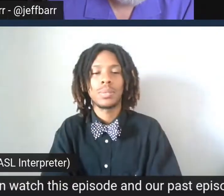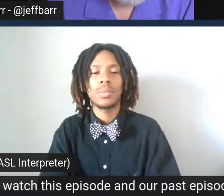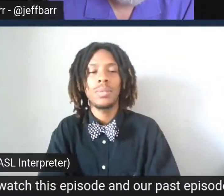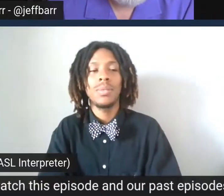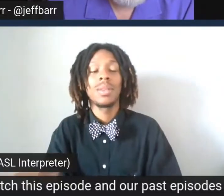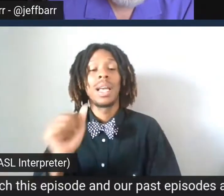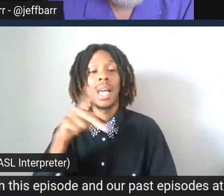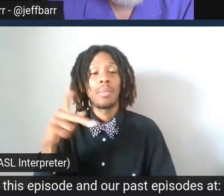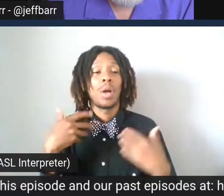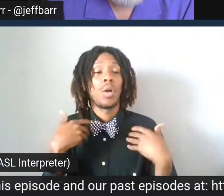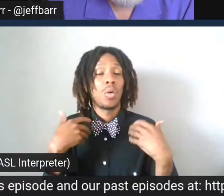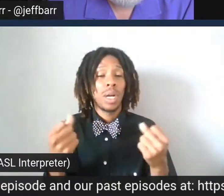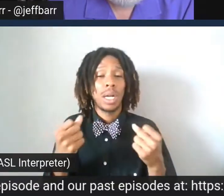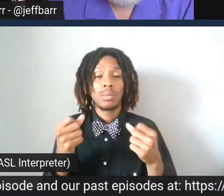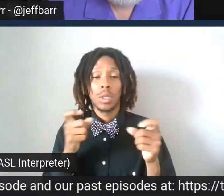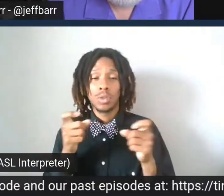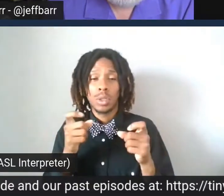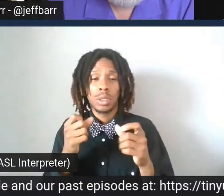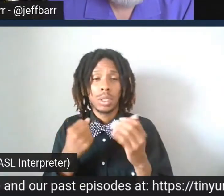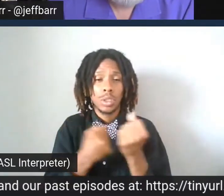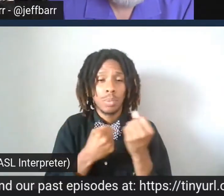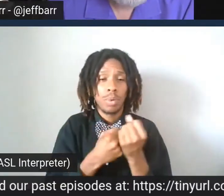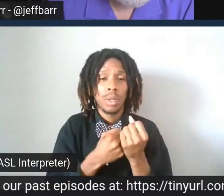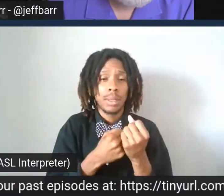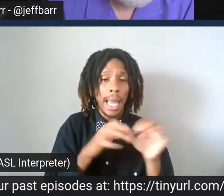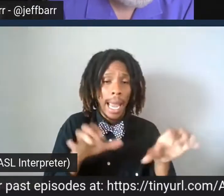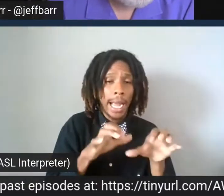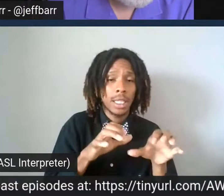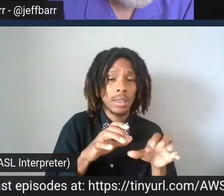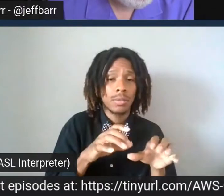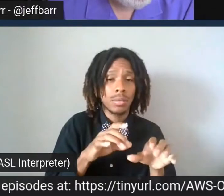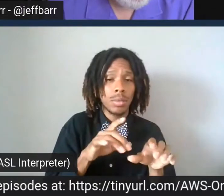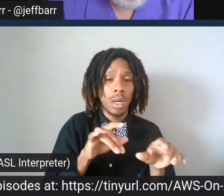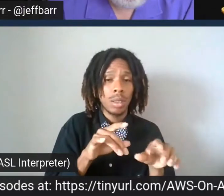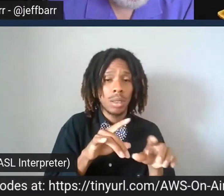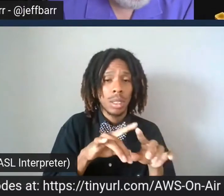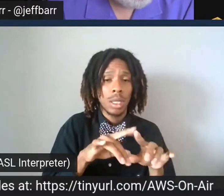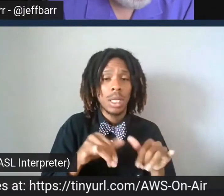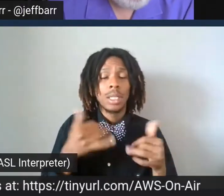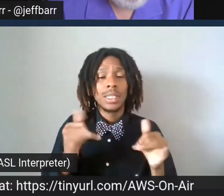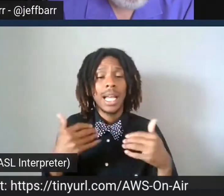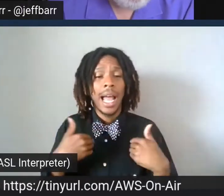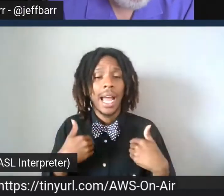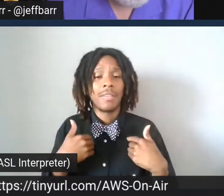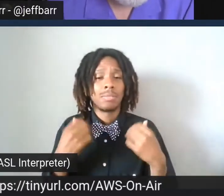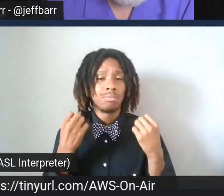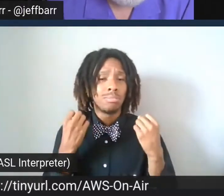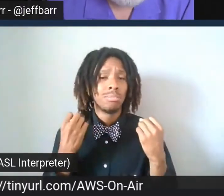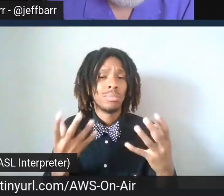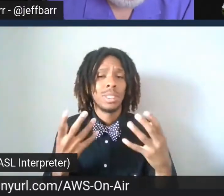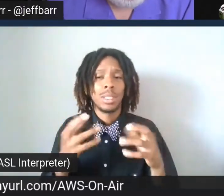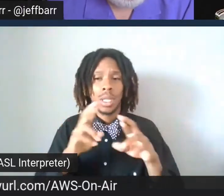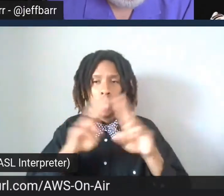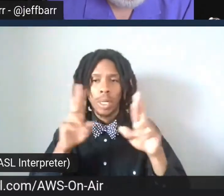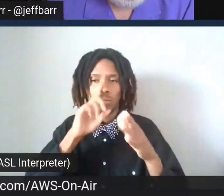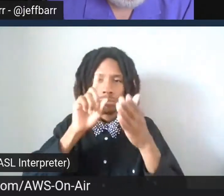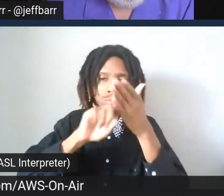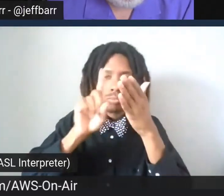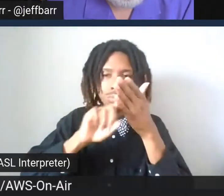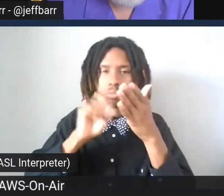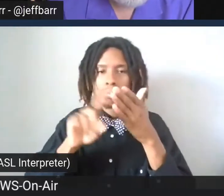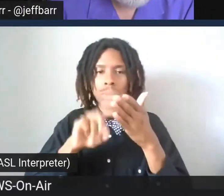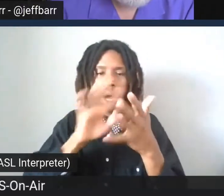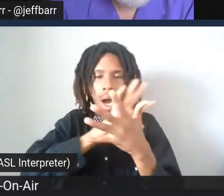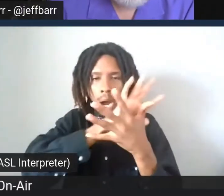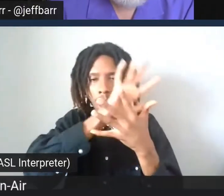recovery controller supports active as well. We still have a bunch of readiness checks that we do across